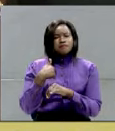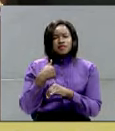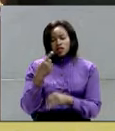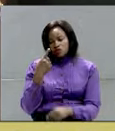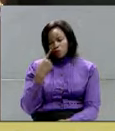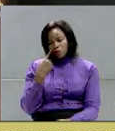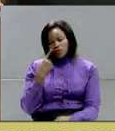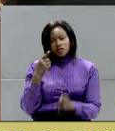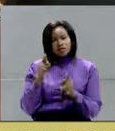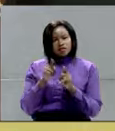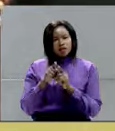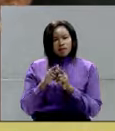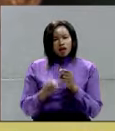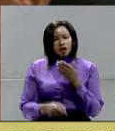had